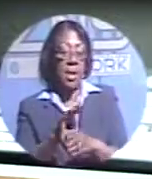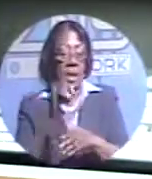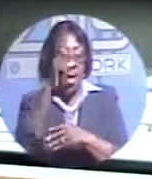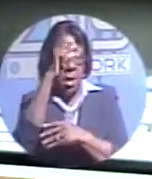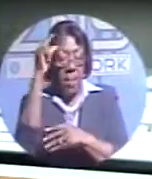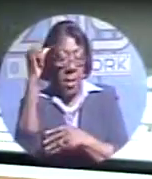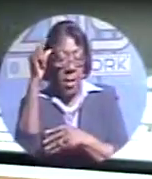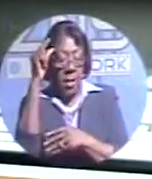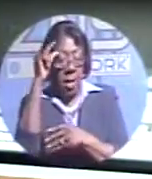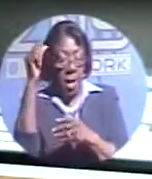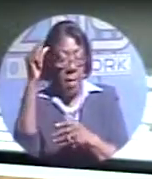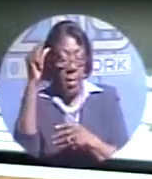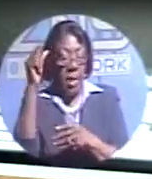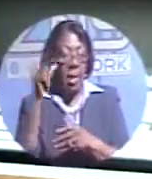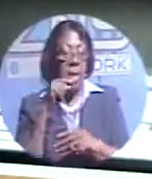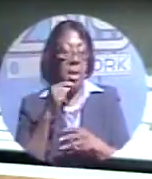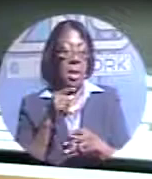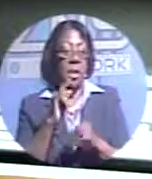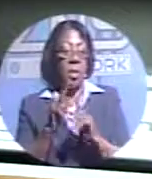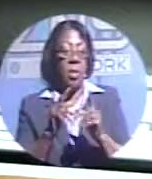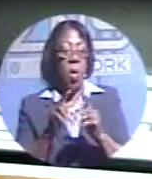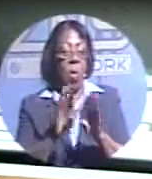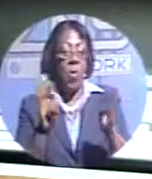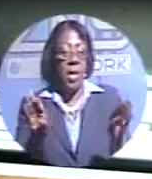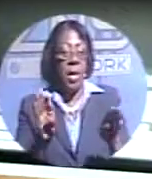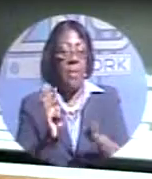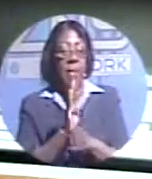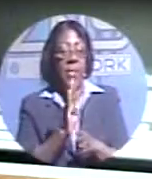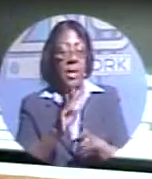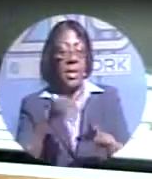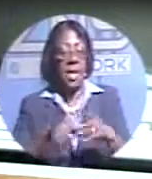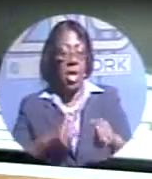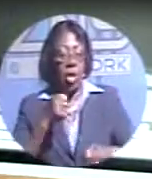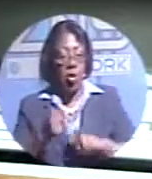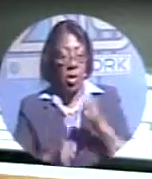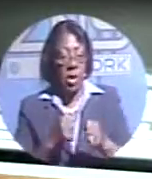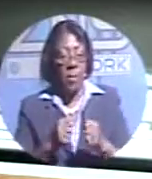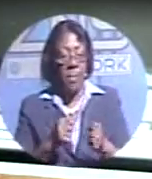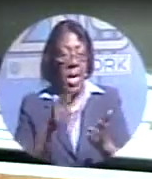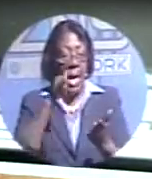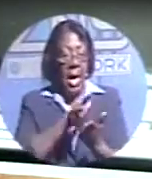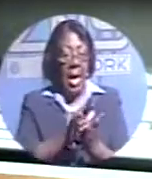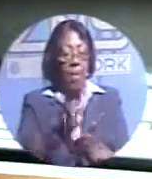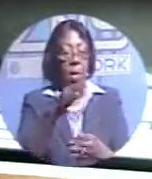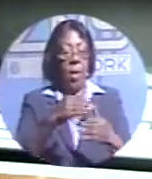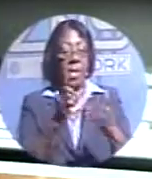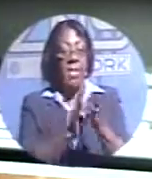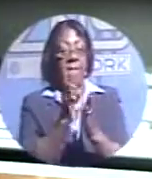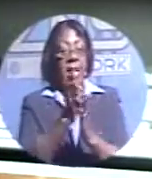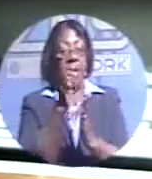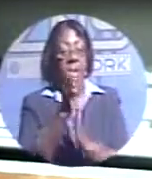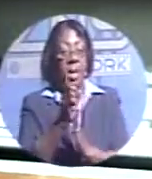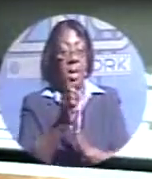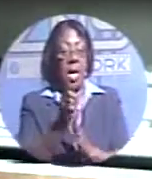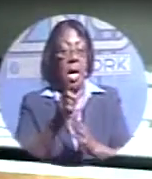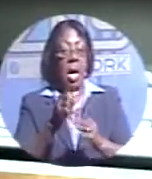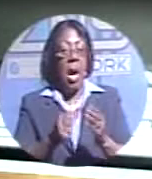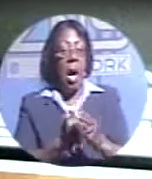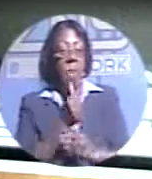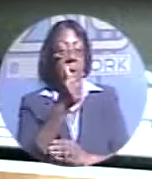supporting these initiatives in tourism, airport development, construction,